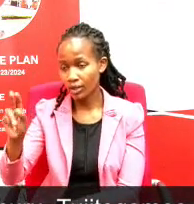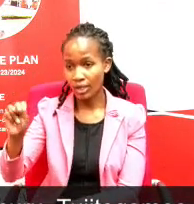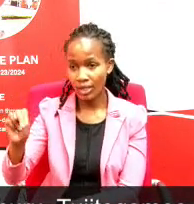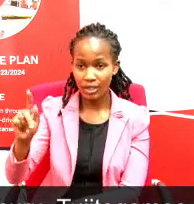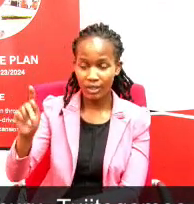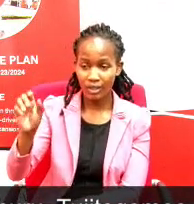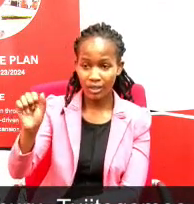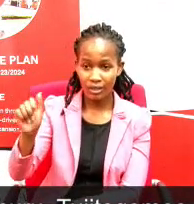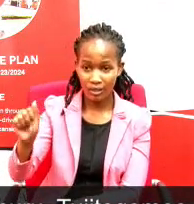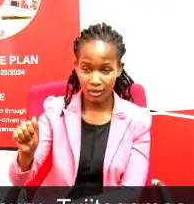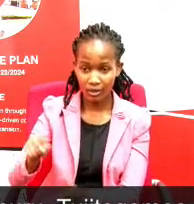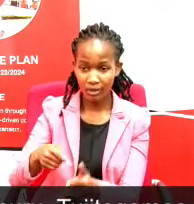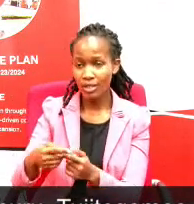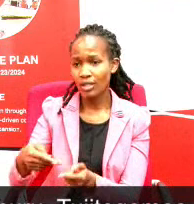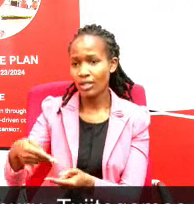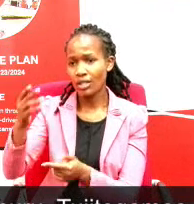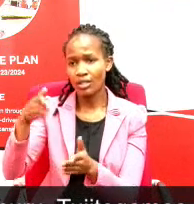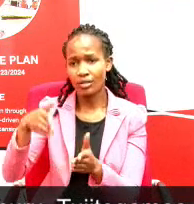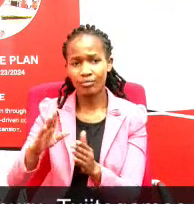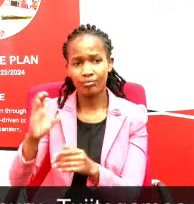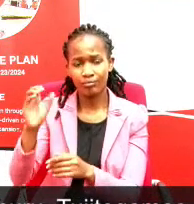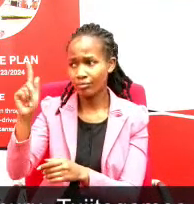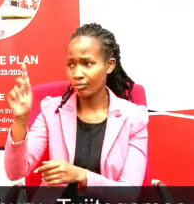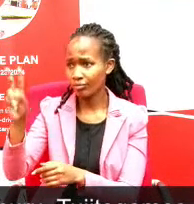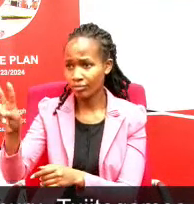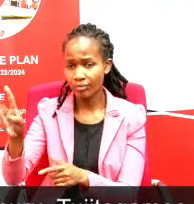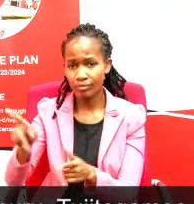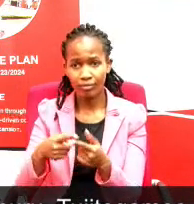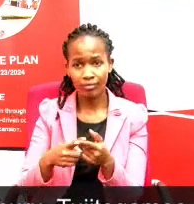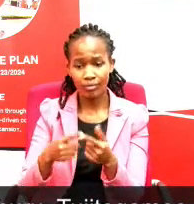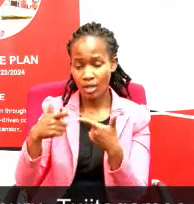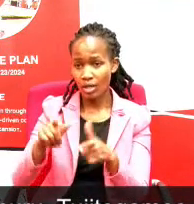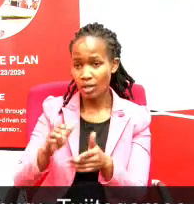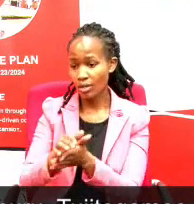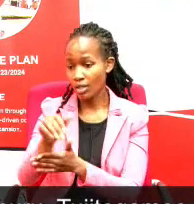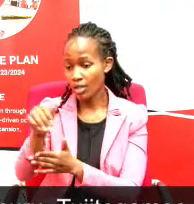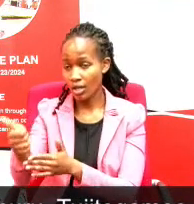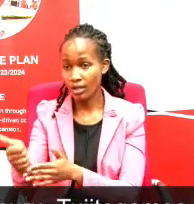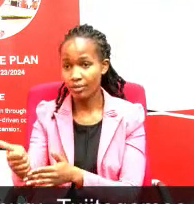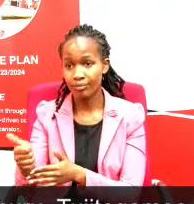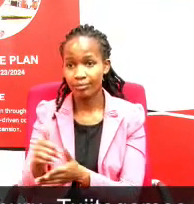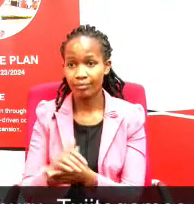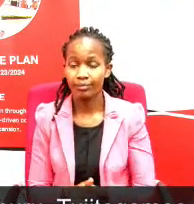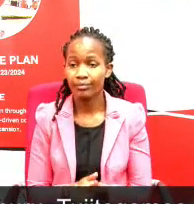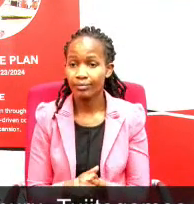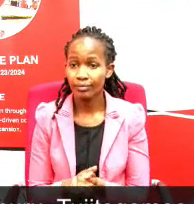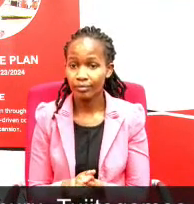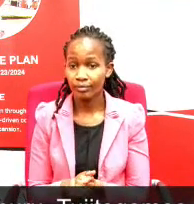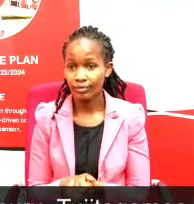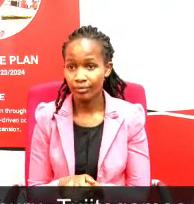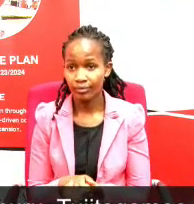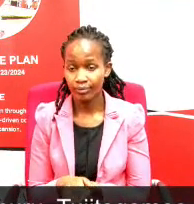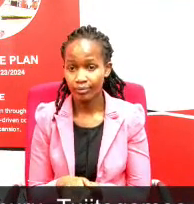NTSA, highway CCTVs, and the land registry, among others.